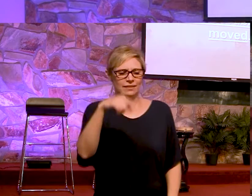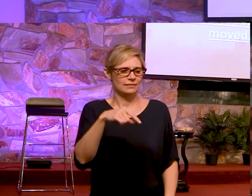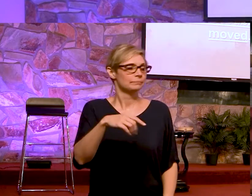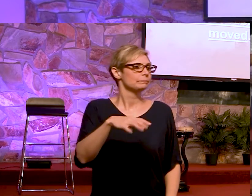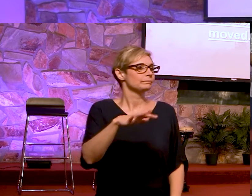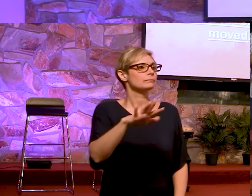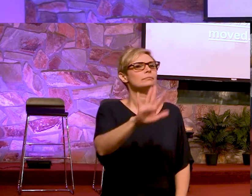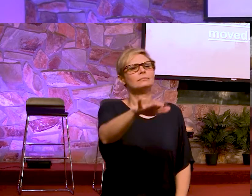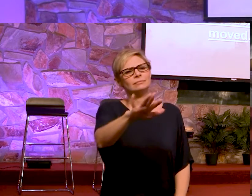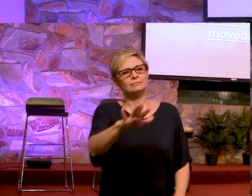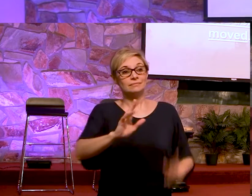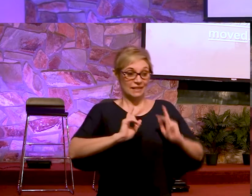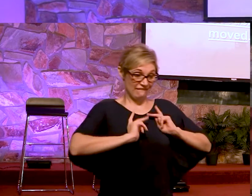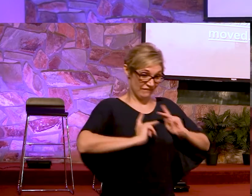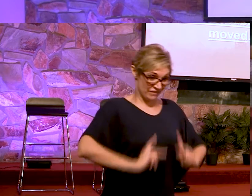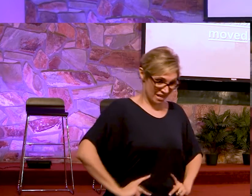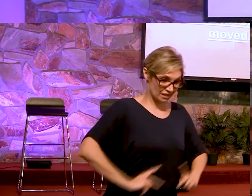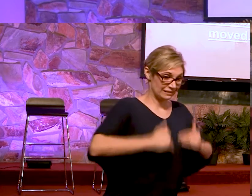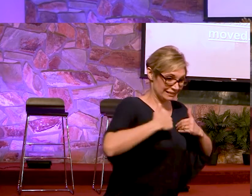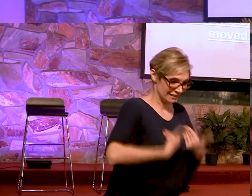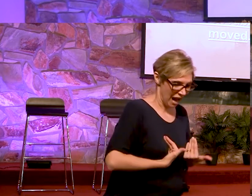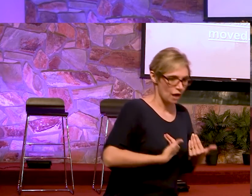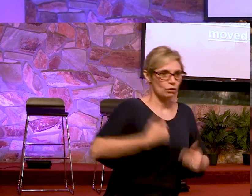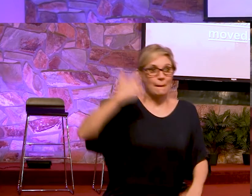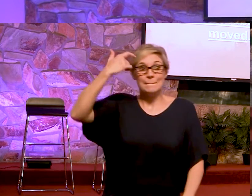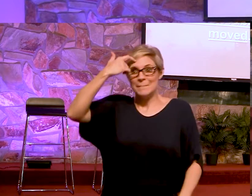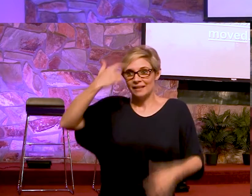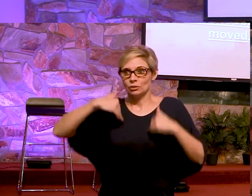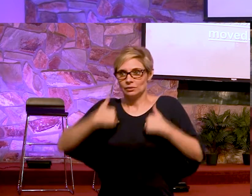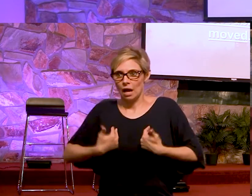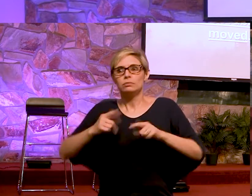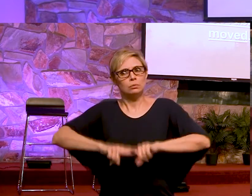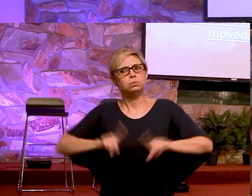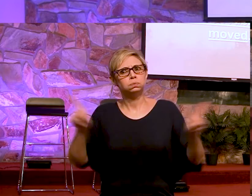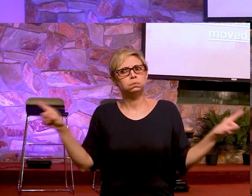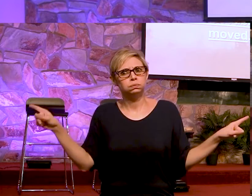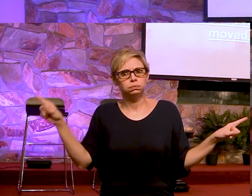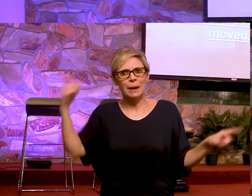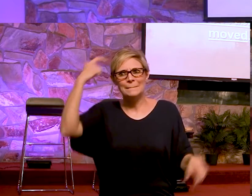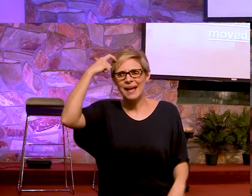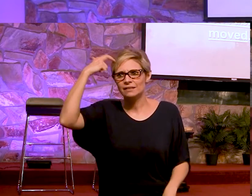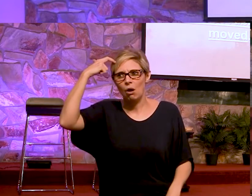a difference between being physically tired and mentally tired.